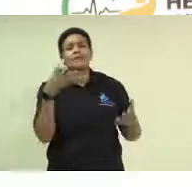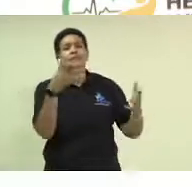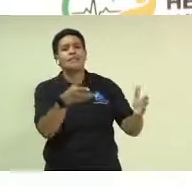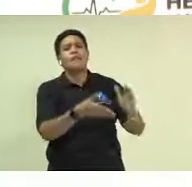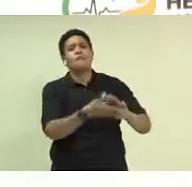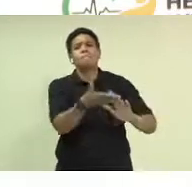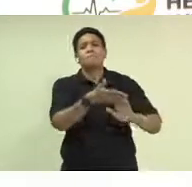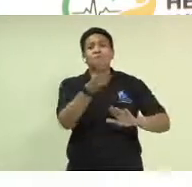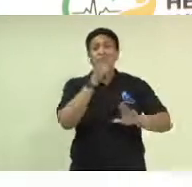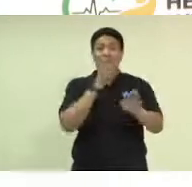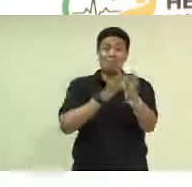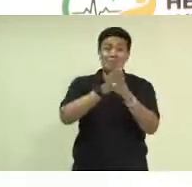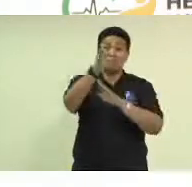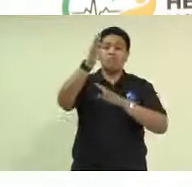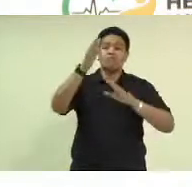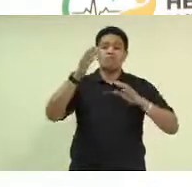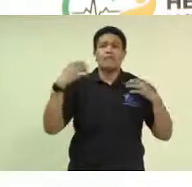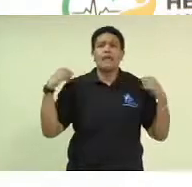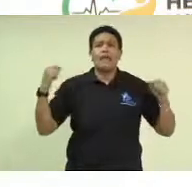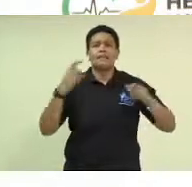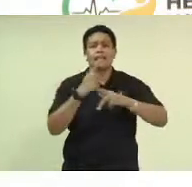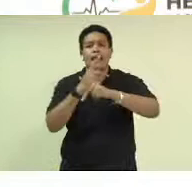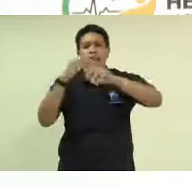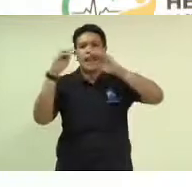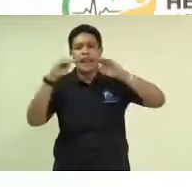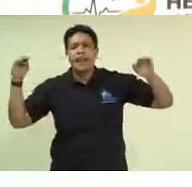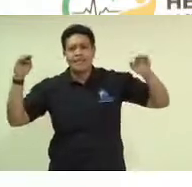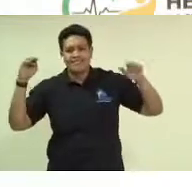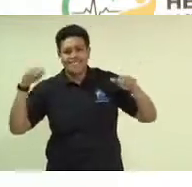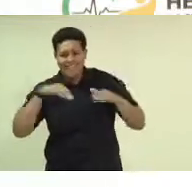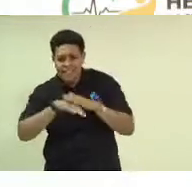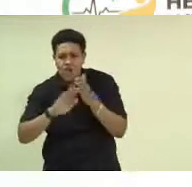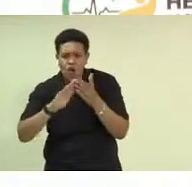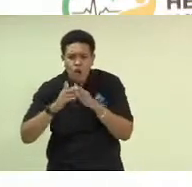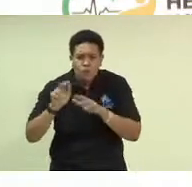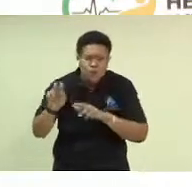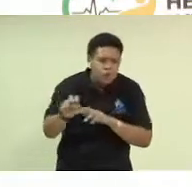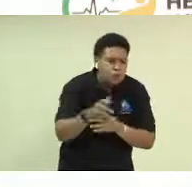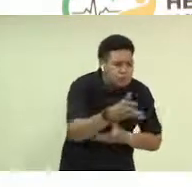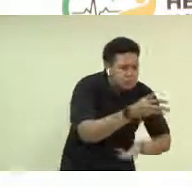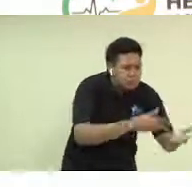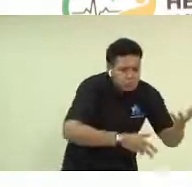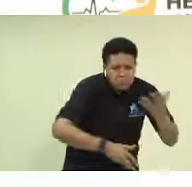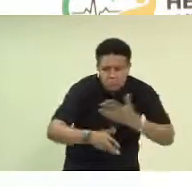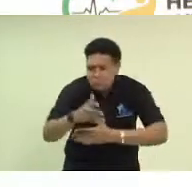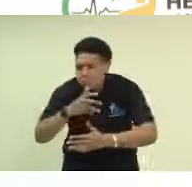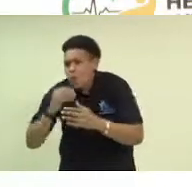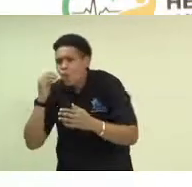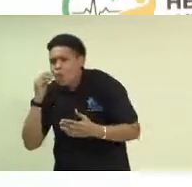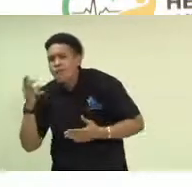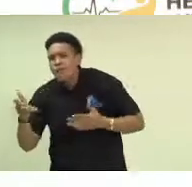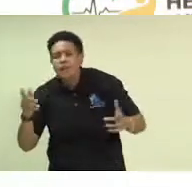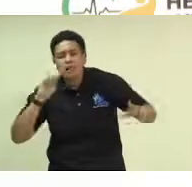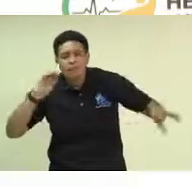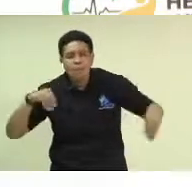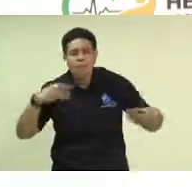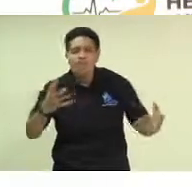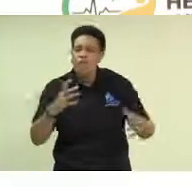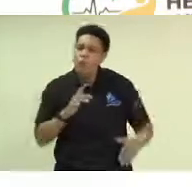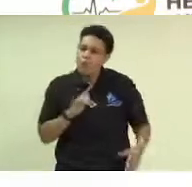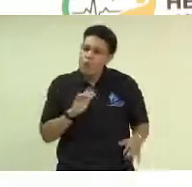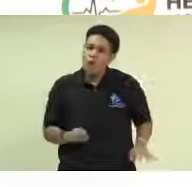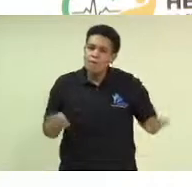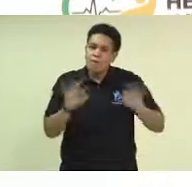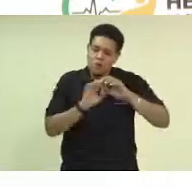field, at the primary healthcare level, going into communities, into homes, and providing the critical